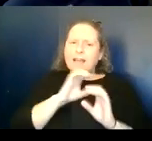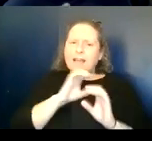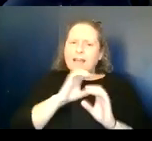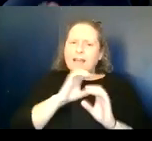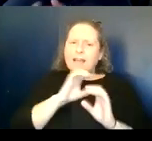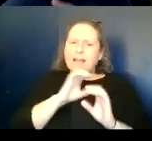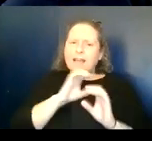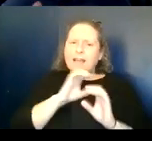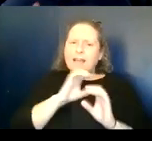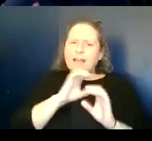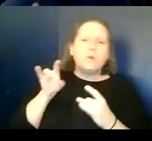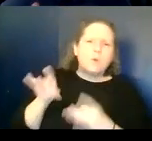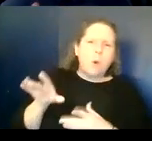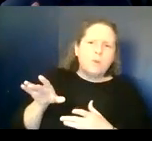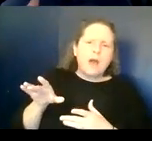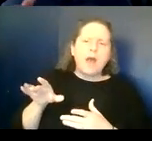want to